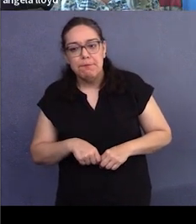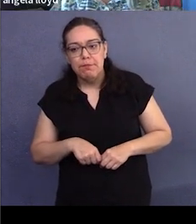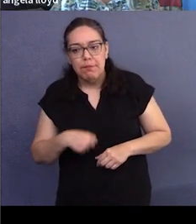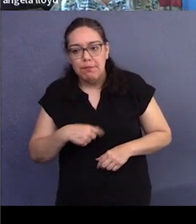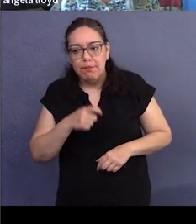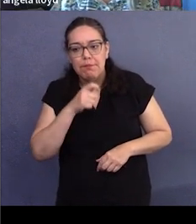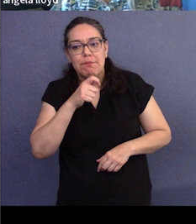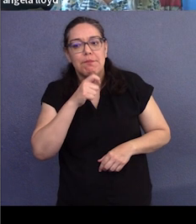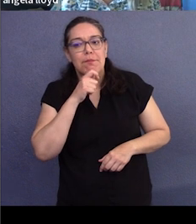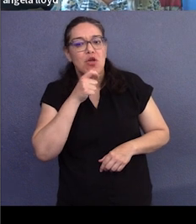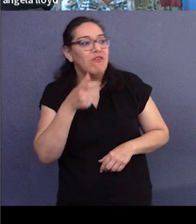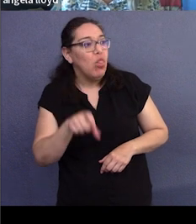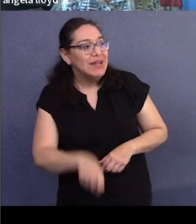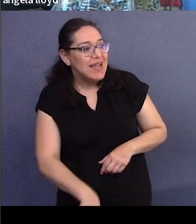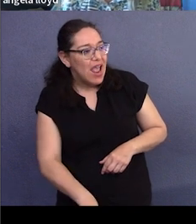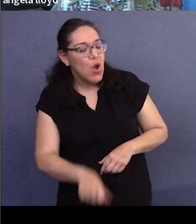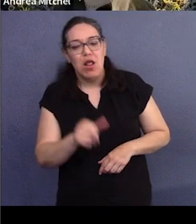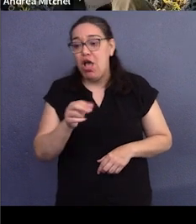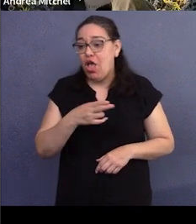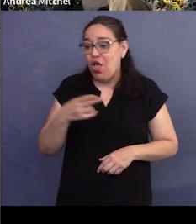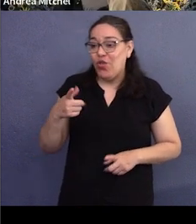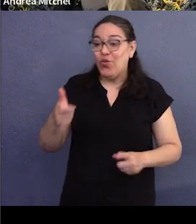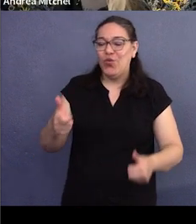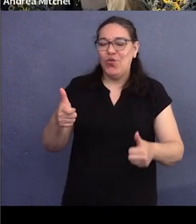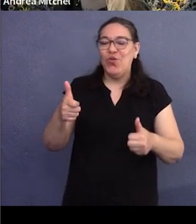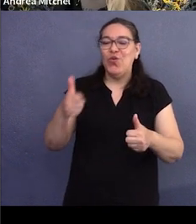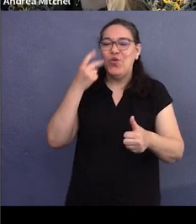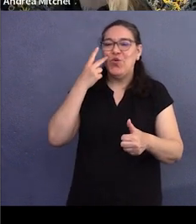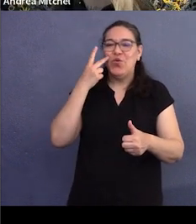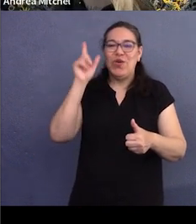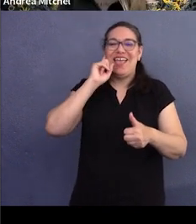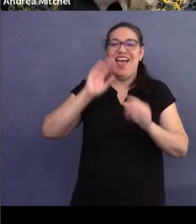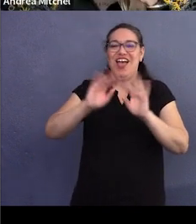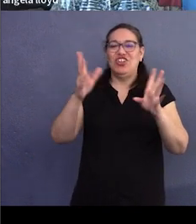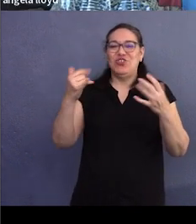It's all the way down. Here we go. We got you now, Angela. There you